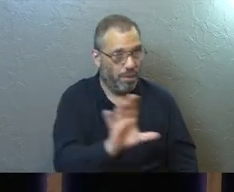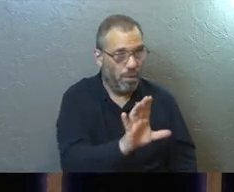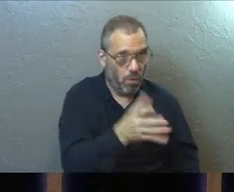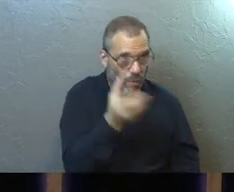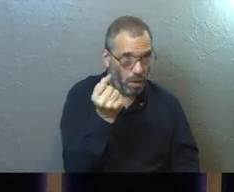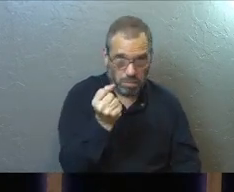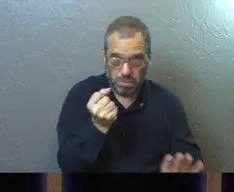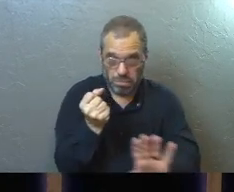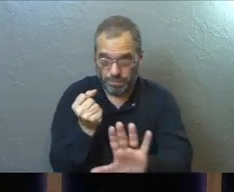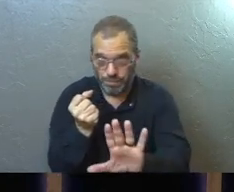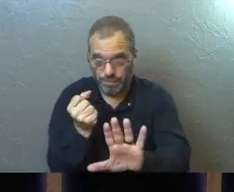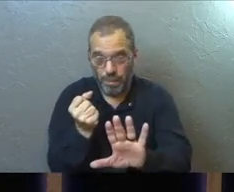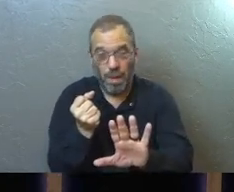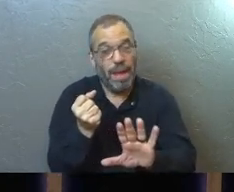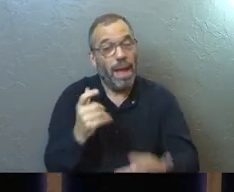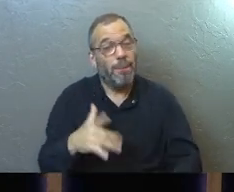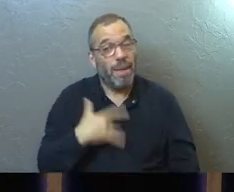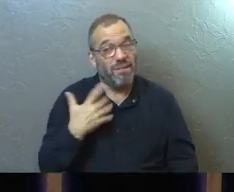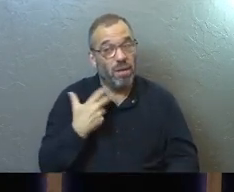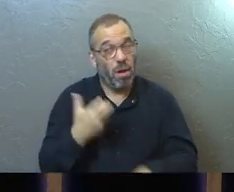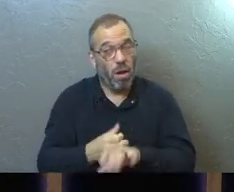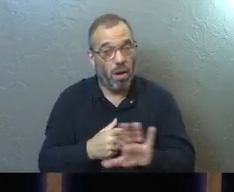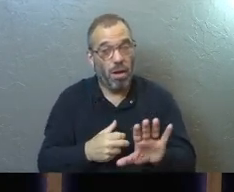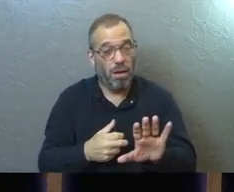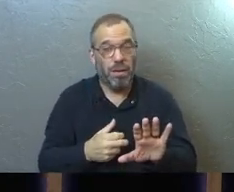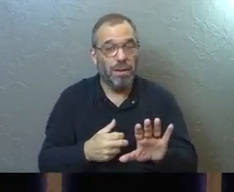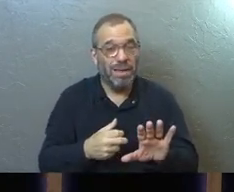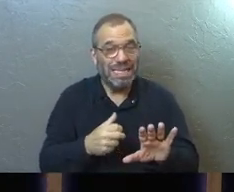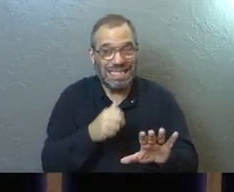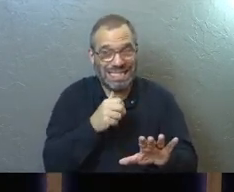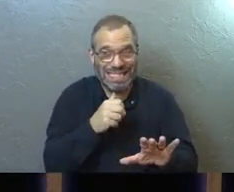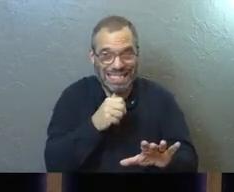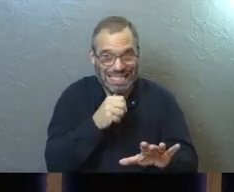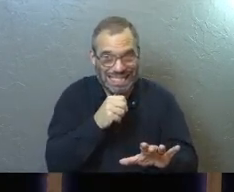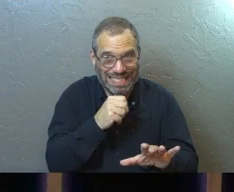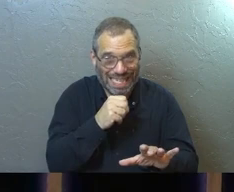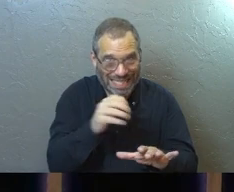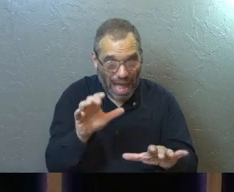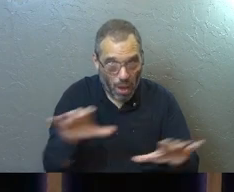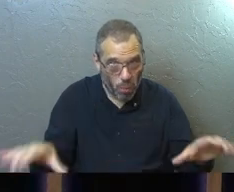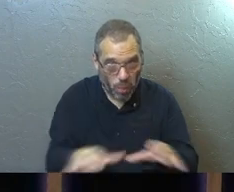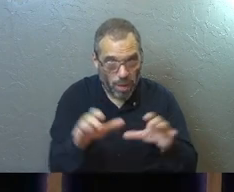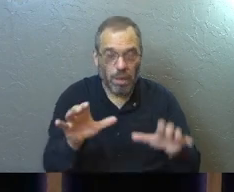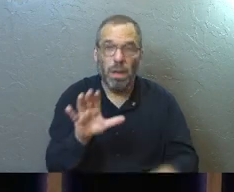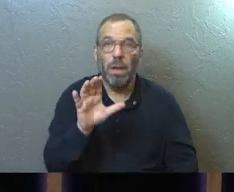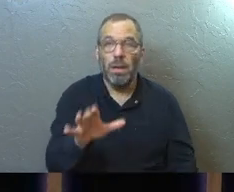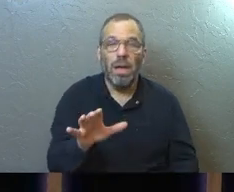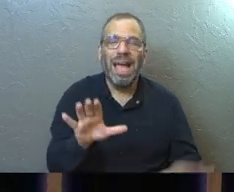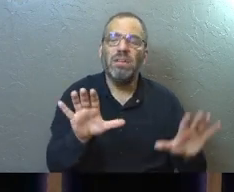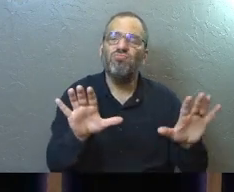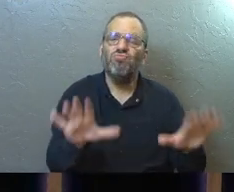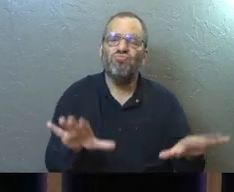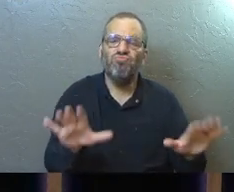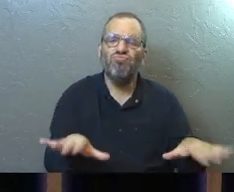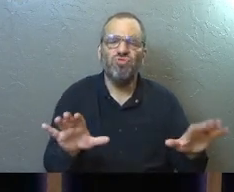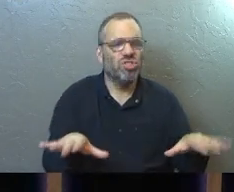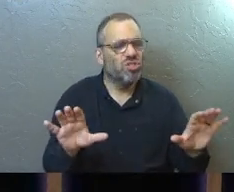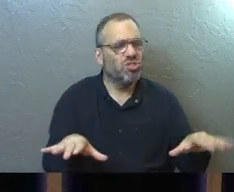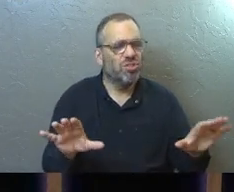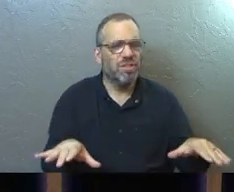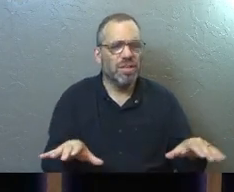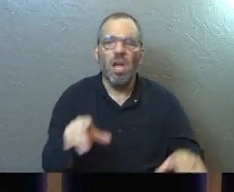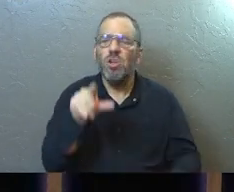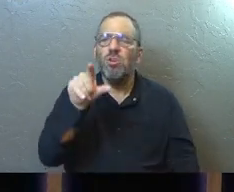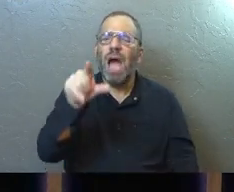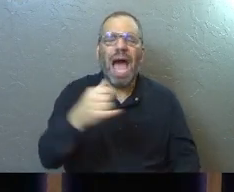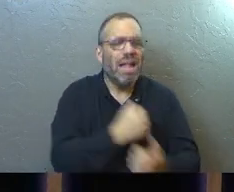better way. And it might feel hard. That doesn't make it work. I want you to chill.